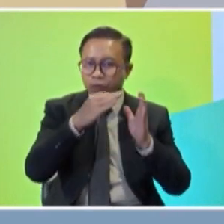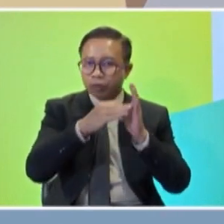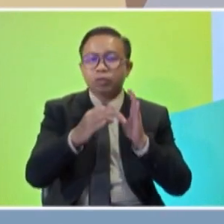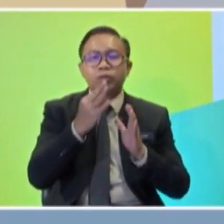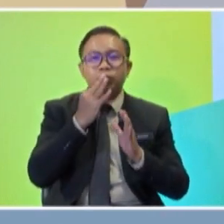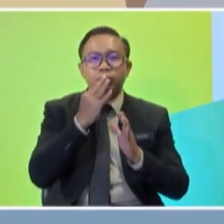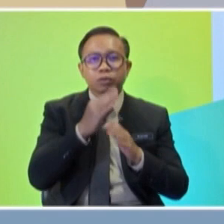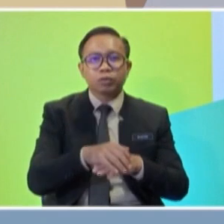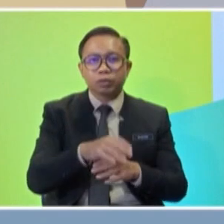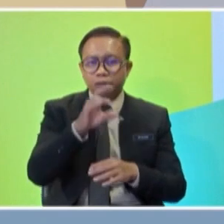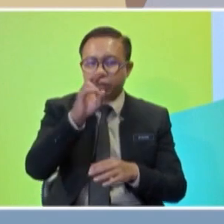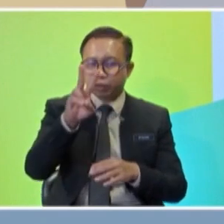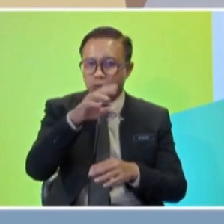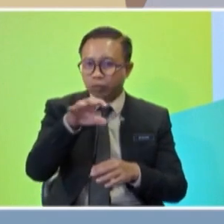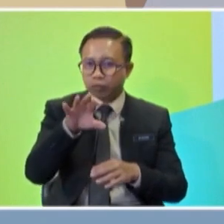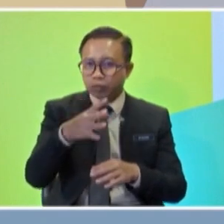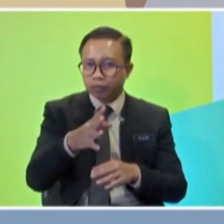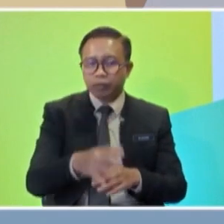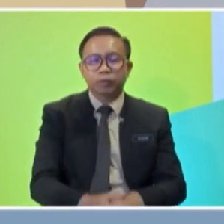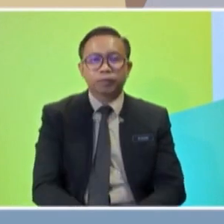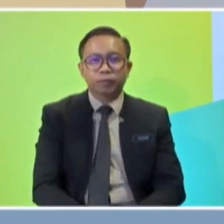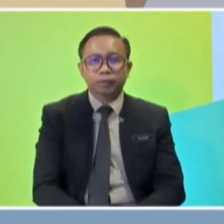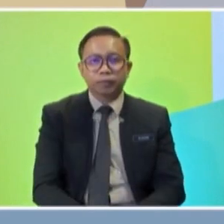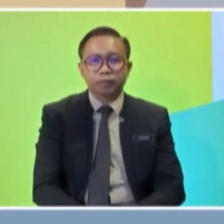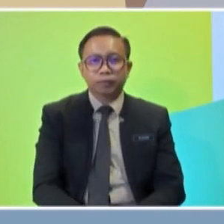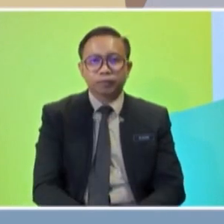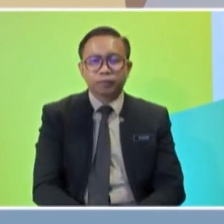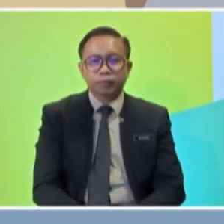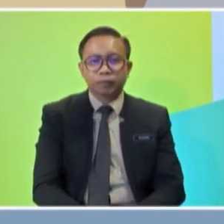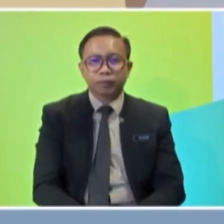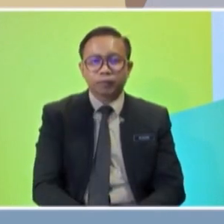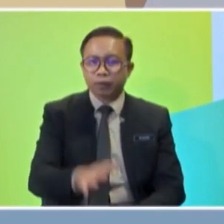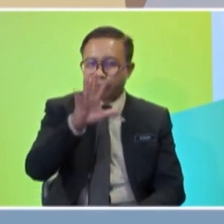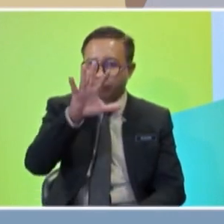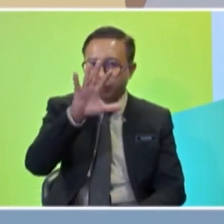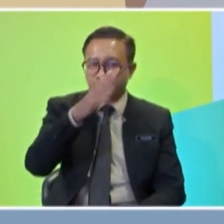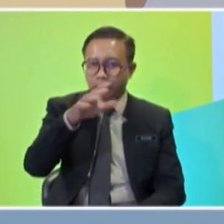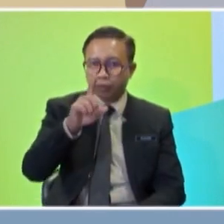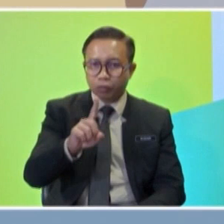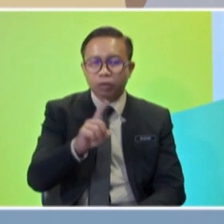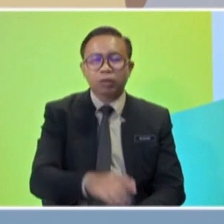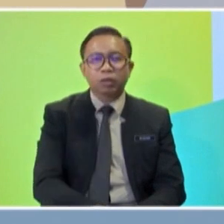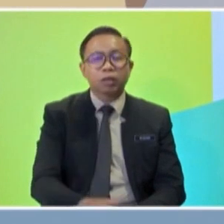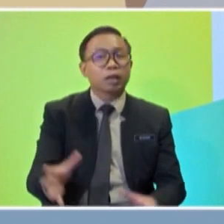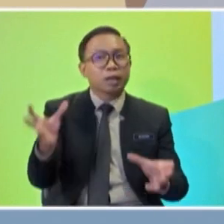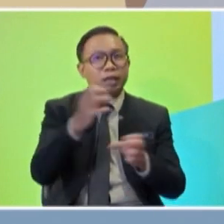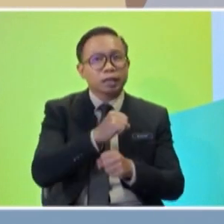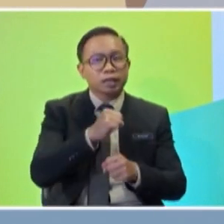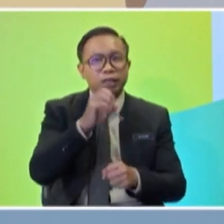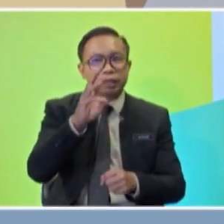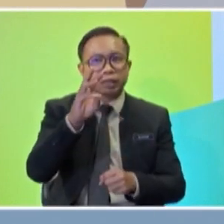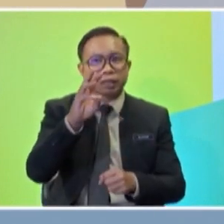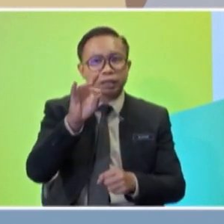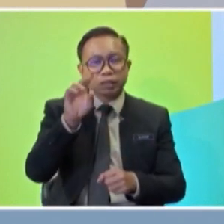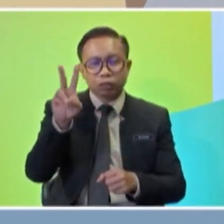become 82 over 50. And 1 over 5, invest it to 5 over 1. And now you'll get 82 over